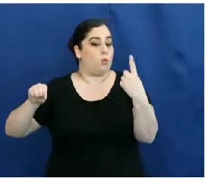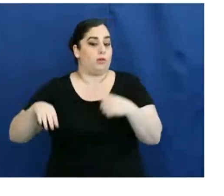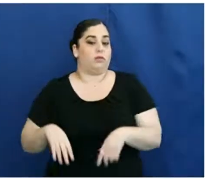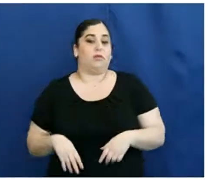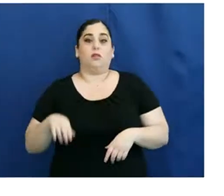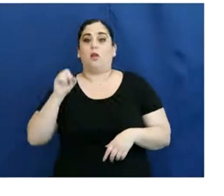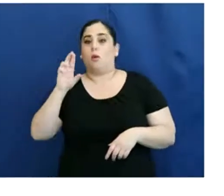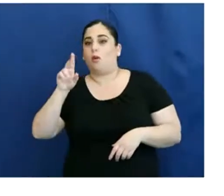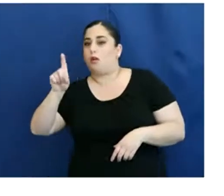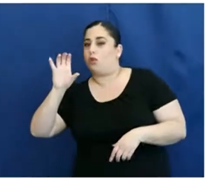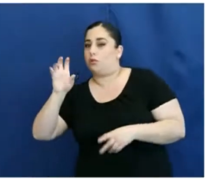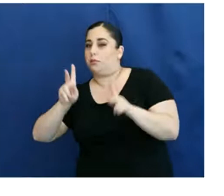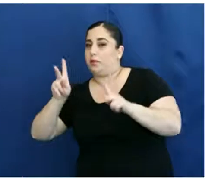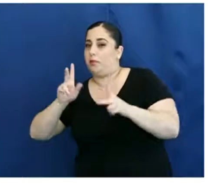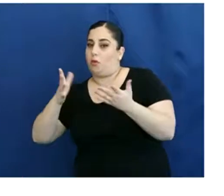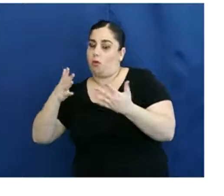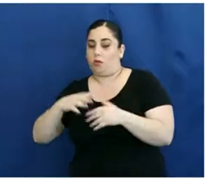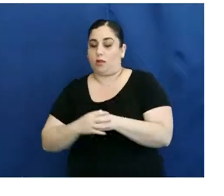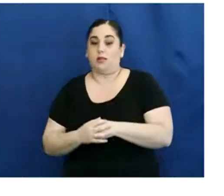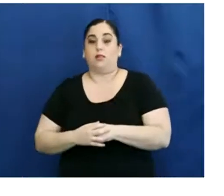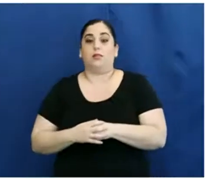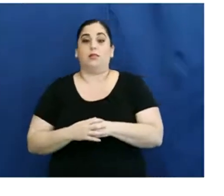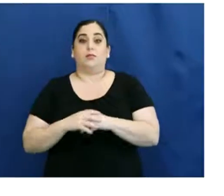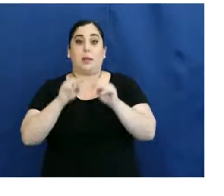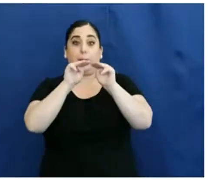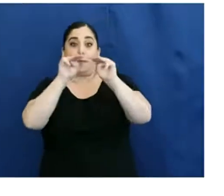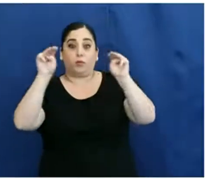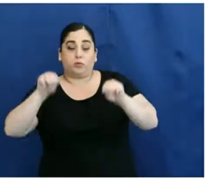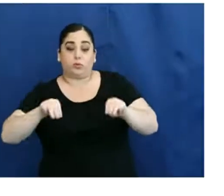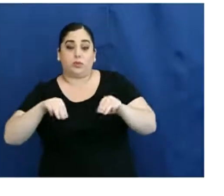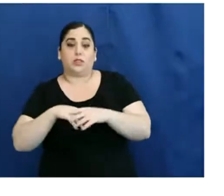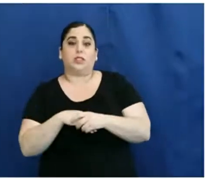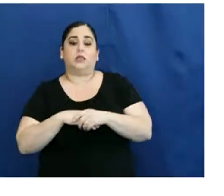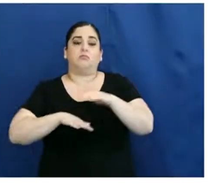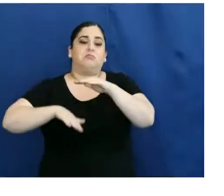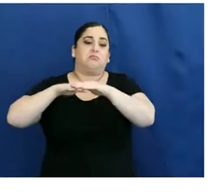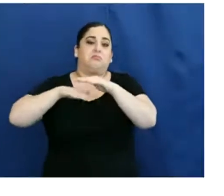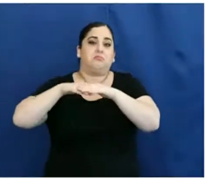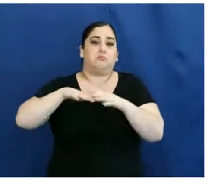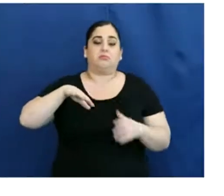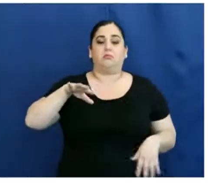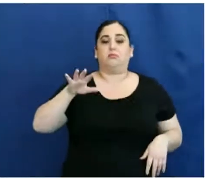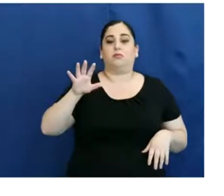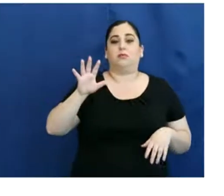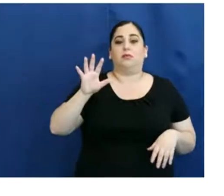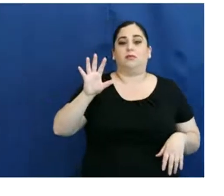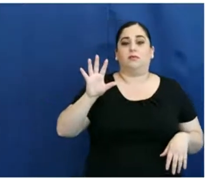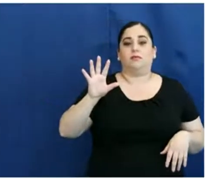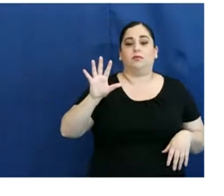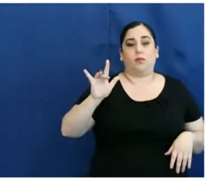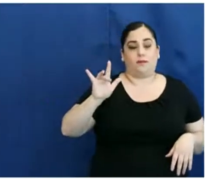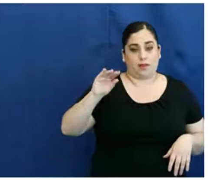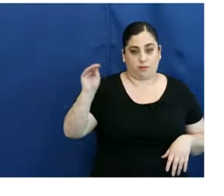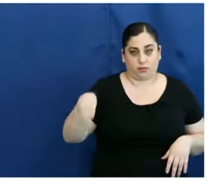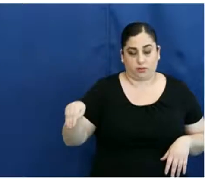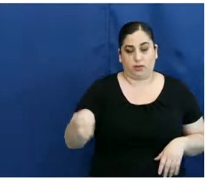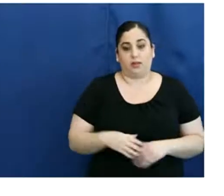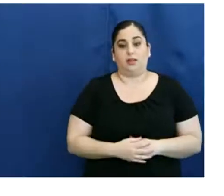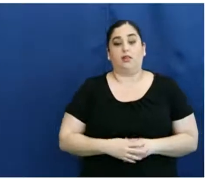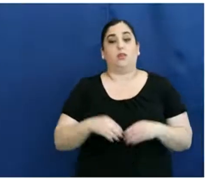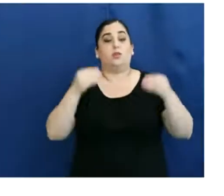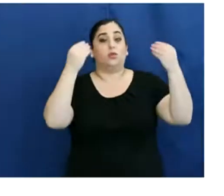aquariums indoor at 25% capacity. Retail can now go to 50%. Indoor gyms at 10%, and movie theaters,